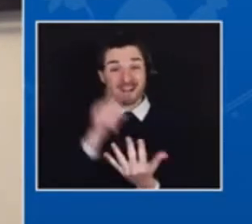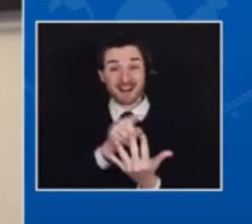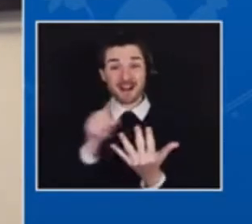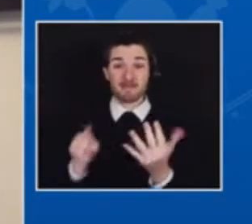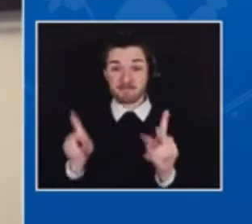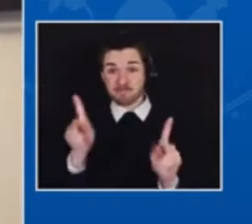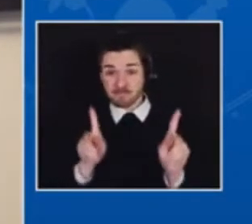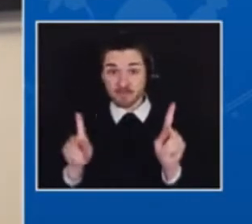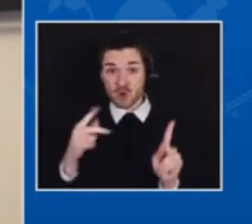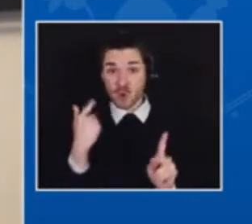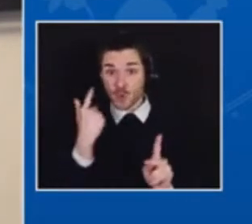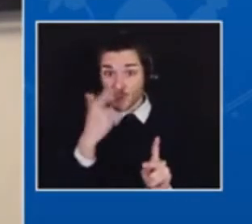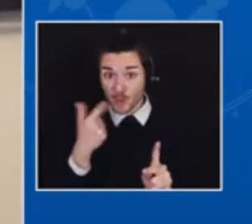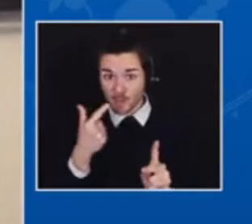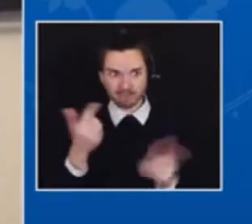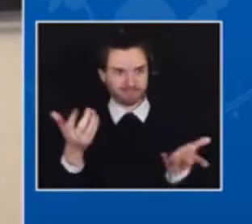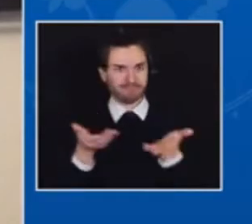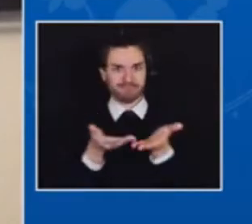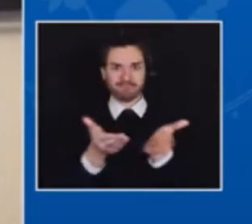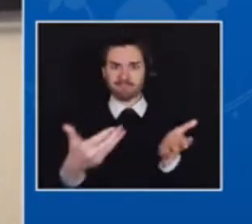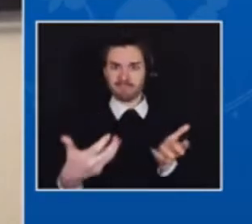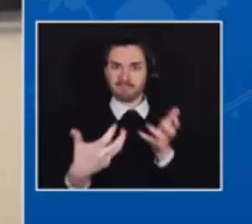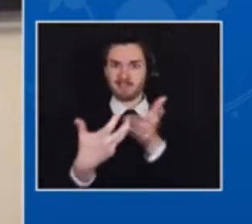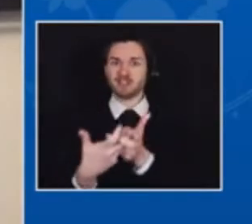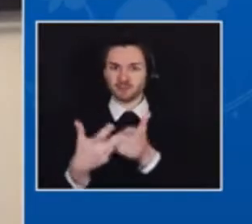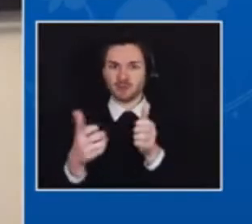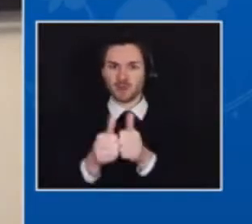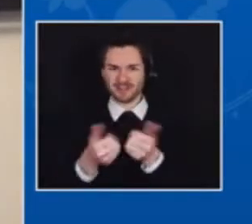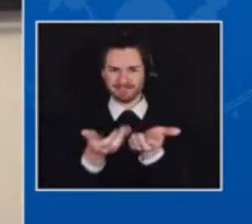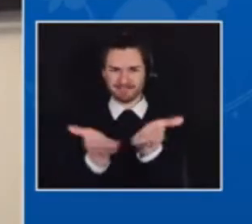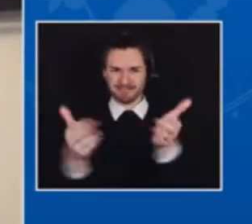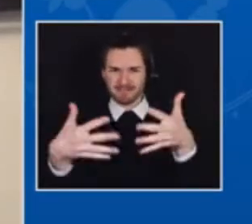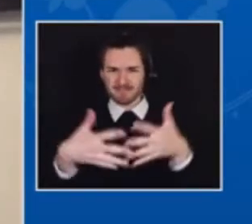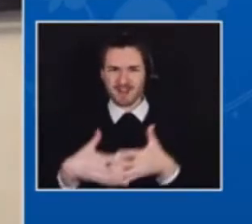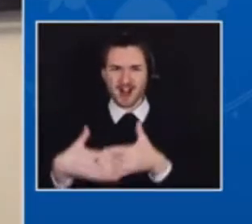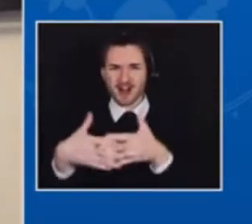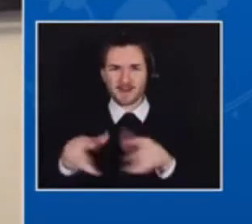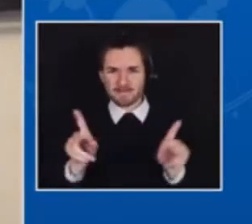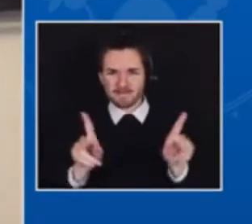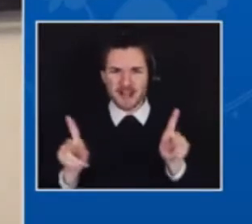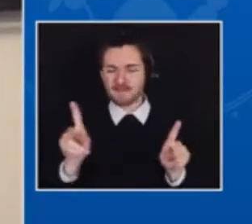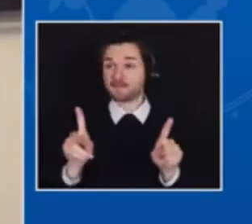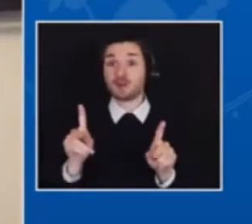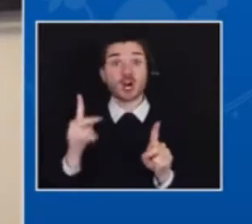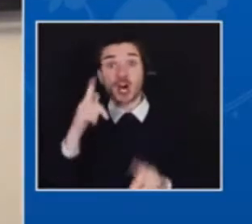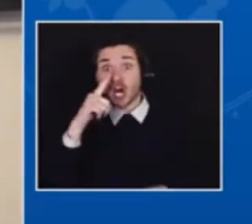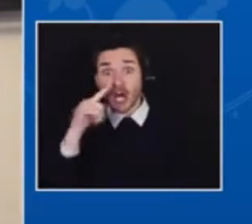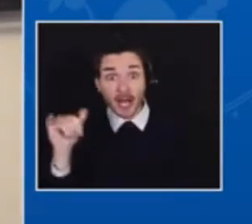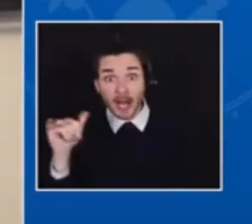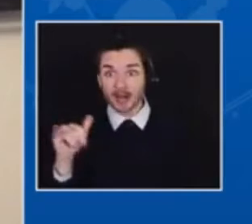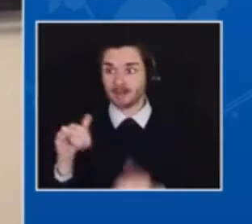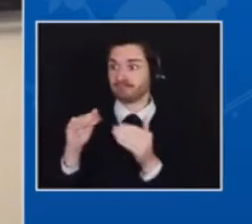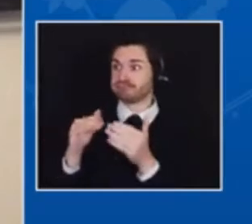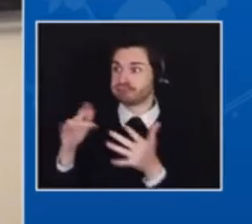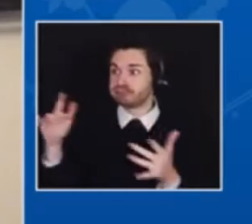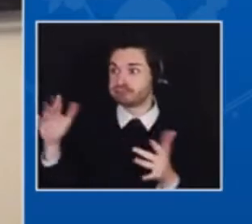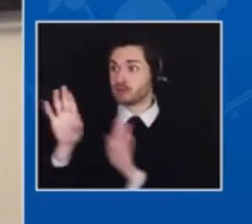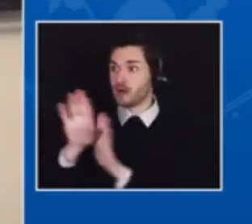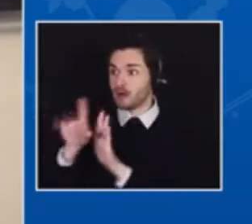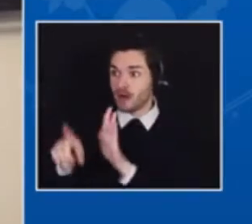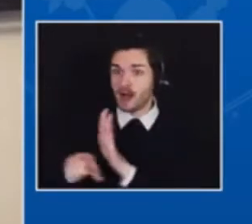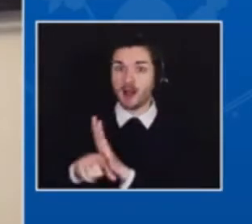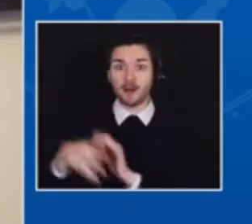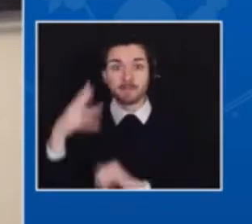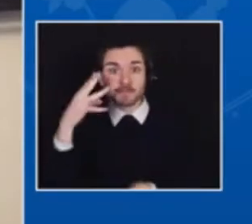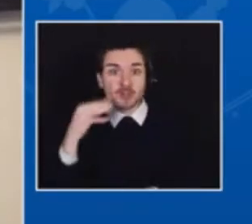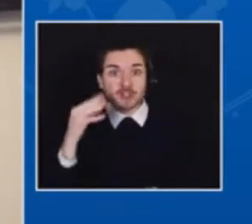America and that means there will be people from diverse backgrounds diverse experiences uh and a diversity of political